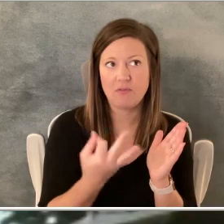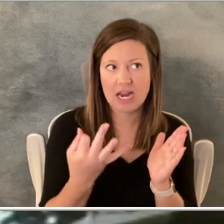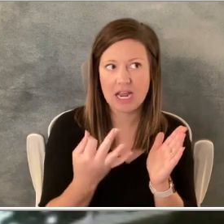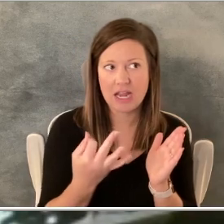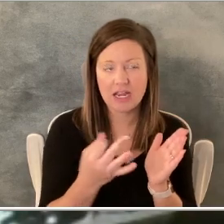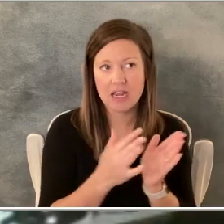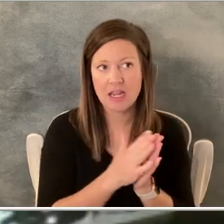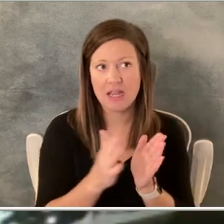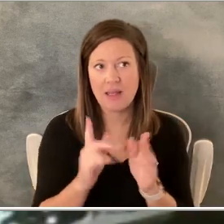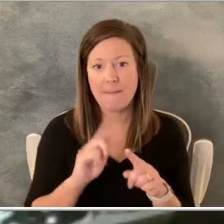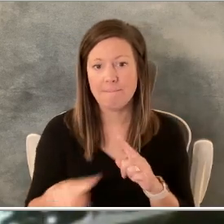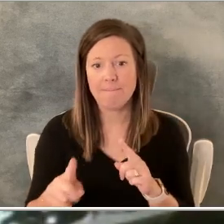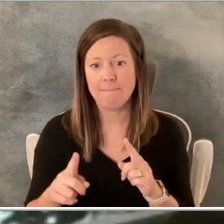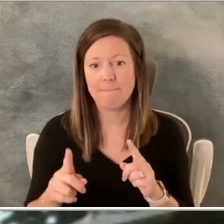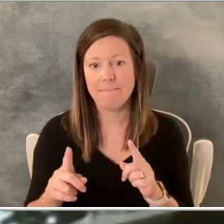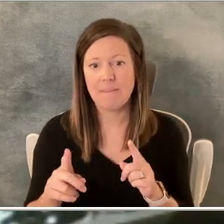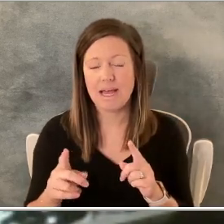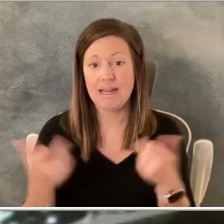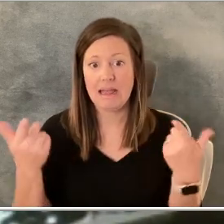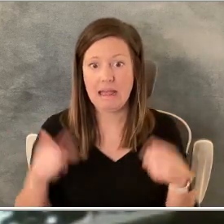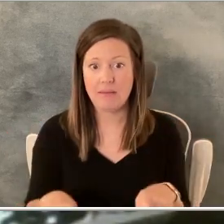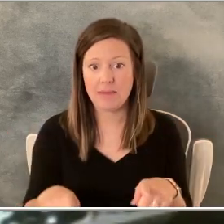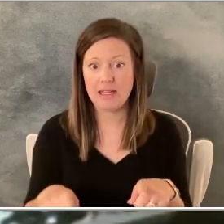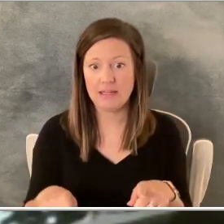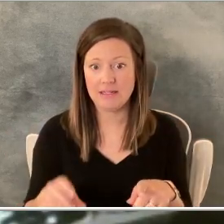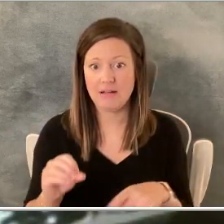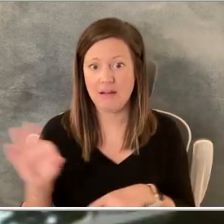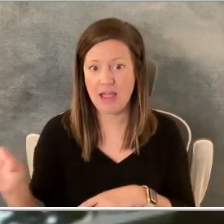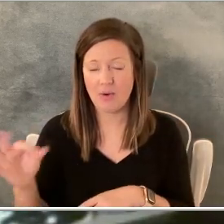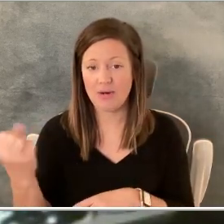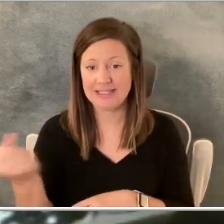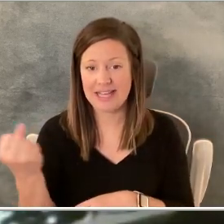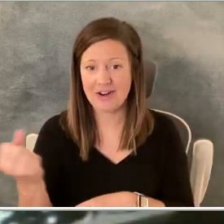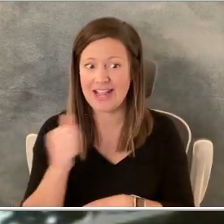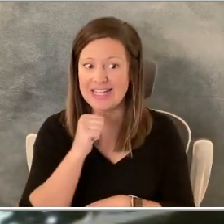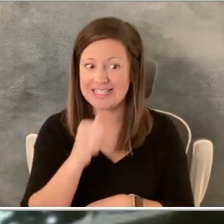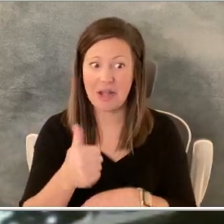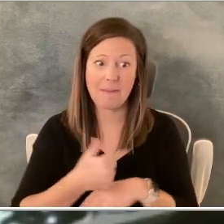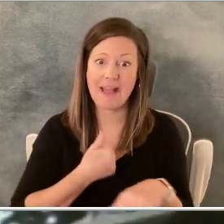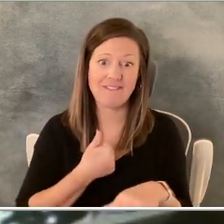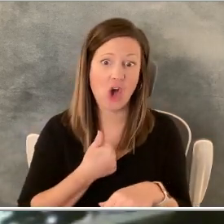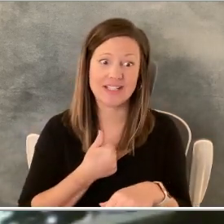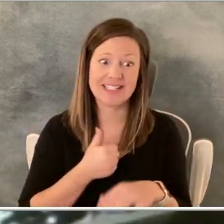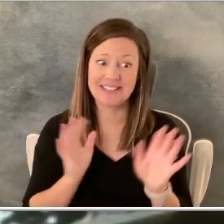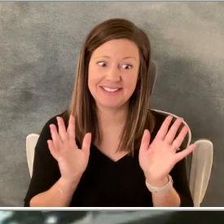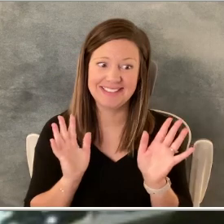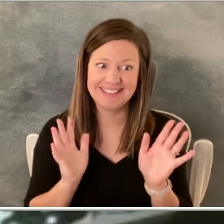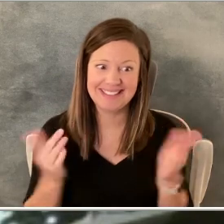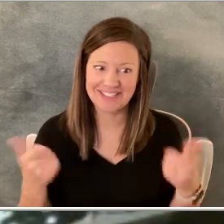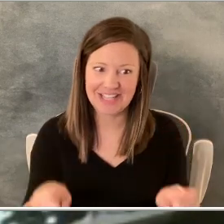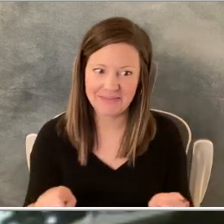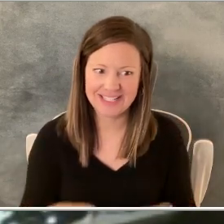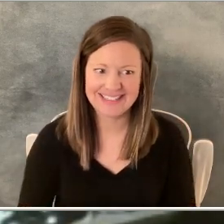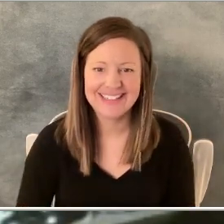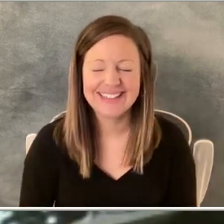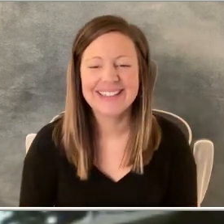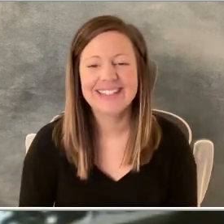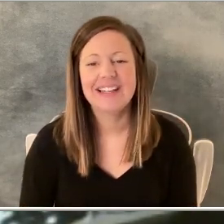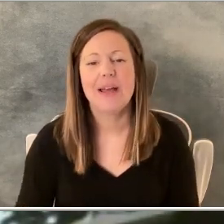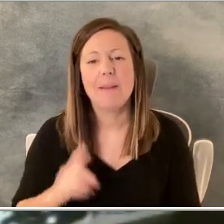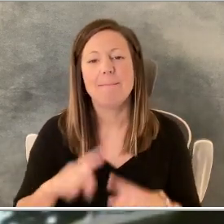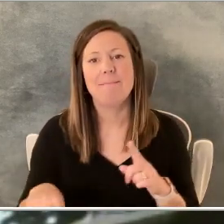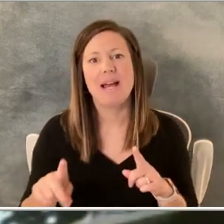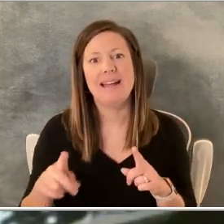By accident, it came out on Saturday. It's not my fault. It was just one of those things that happened. But it did come